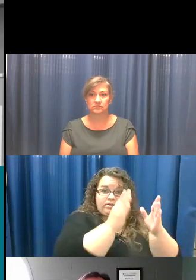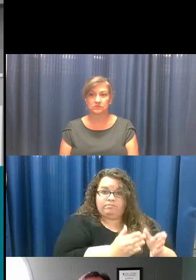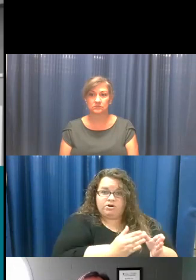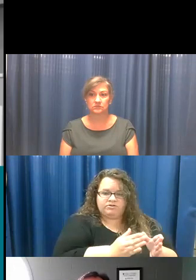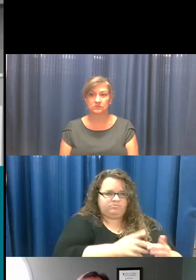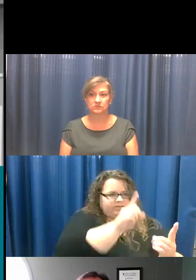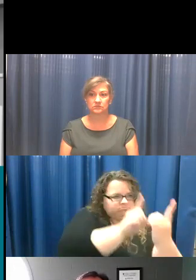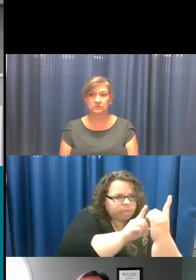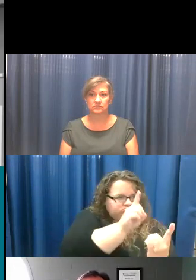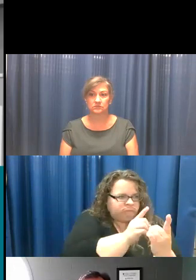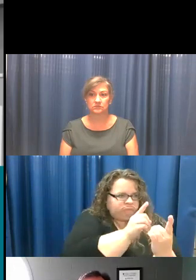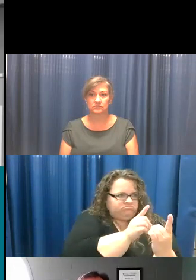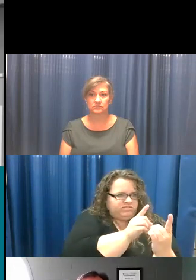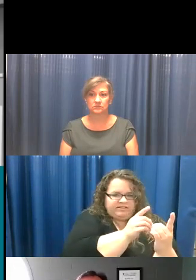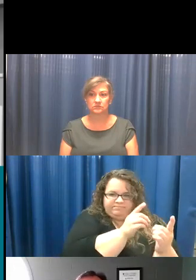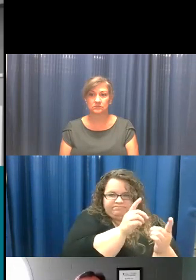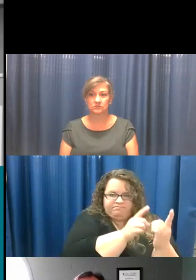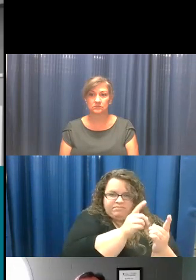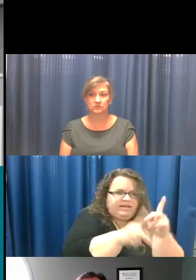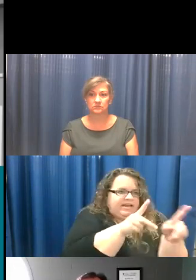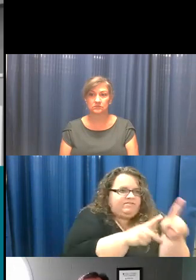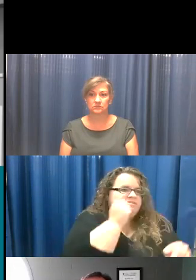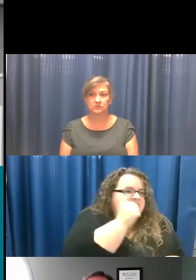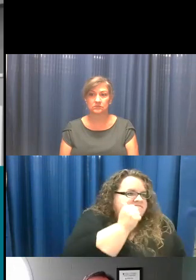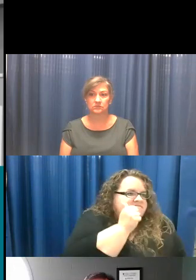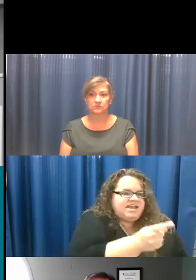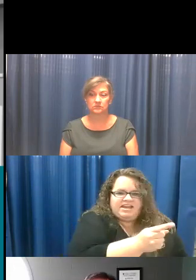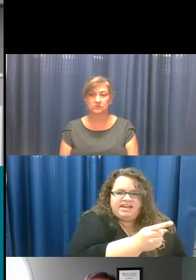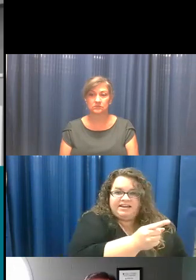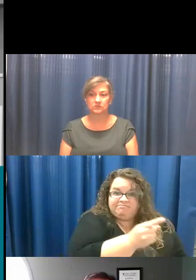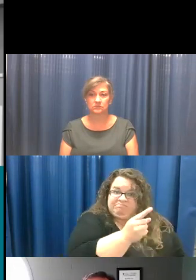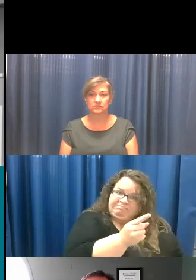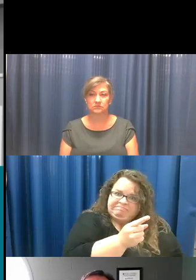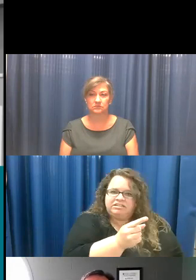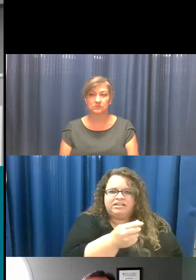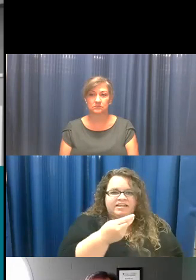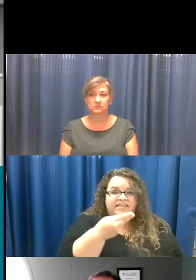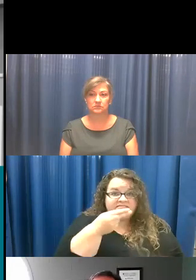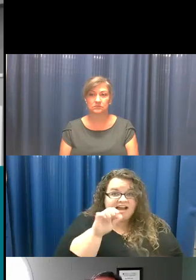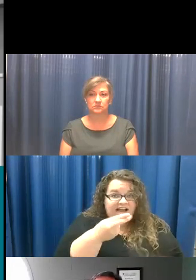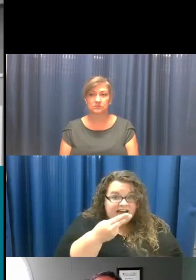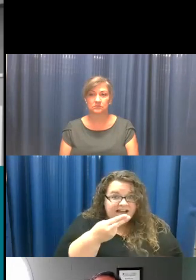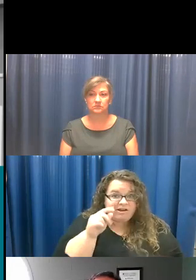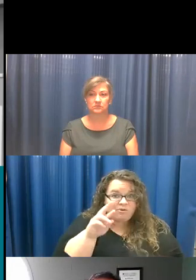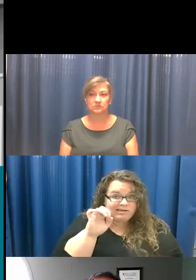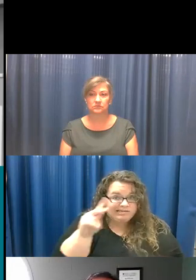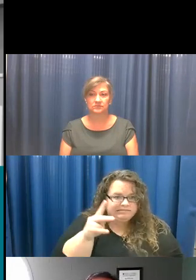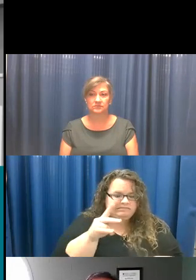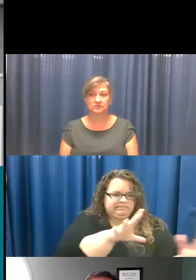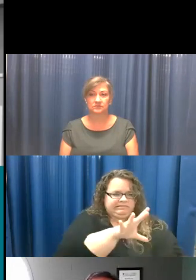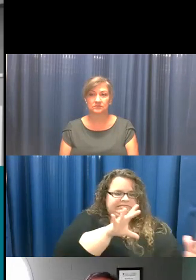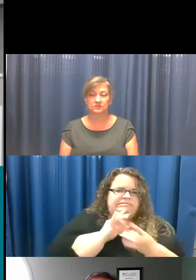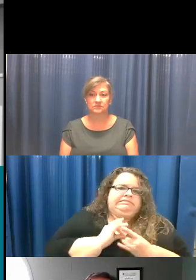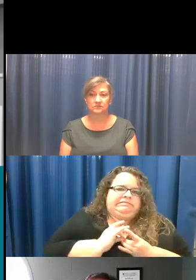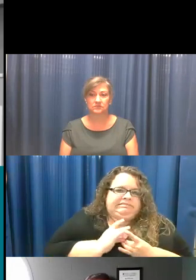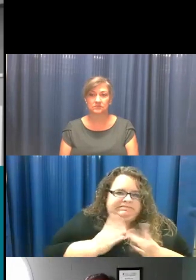public on a daily basis, often that person was at very high risk for contracting COVID. Then they went home to